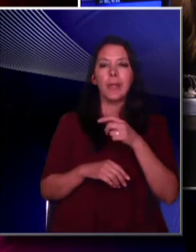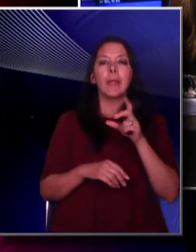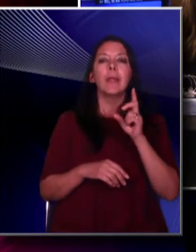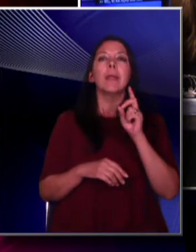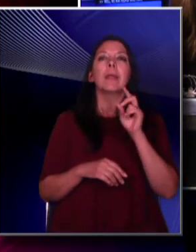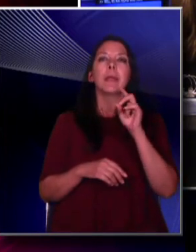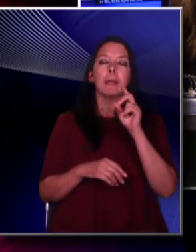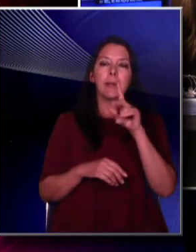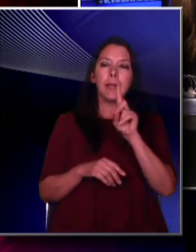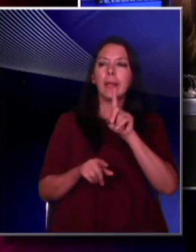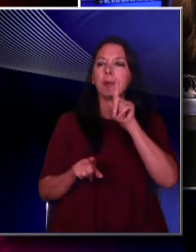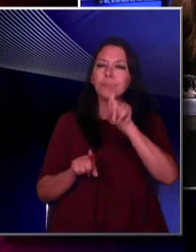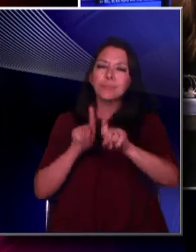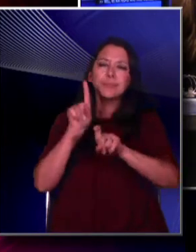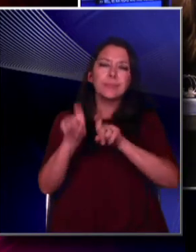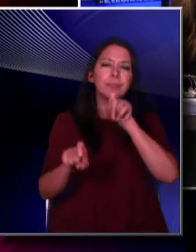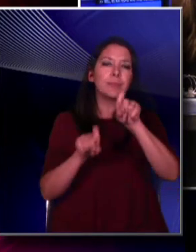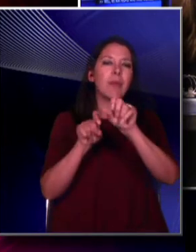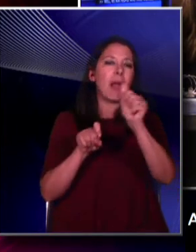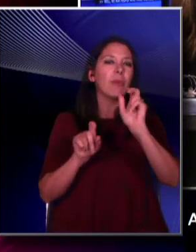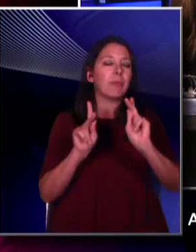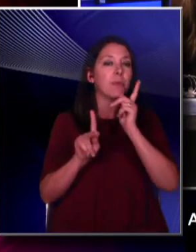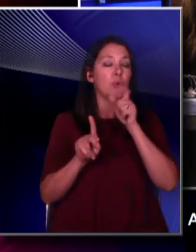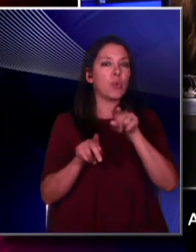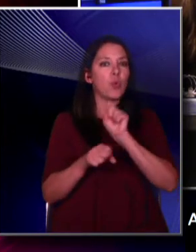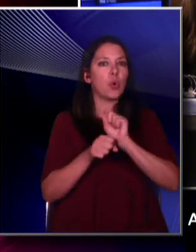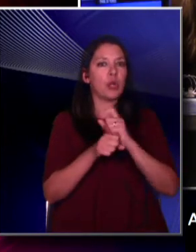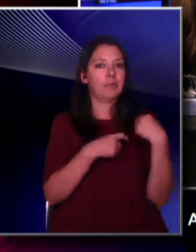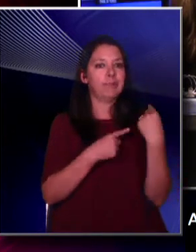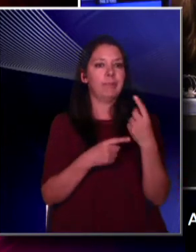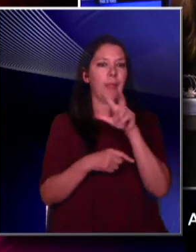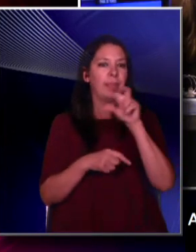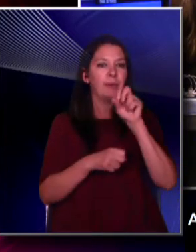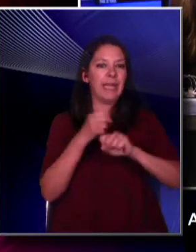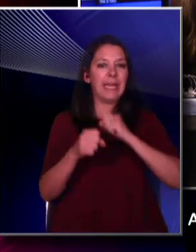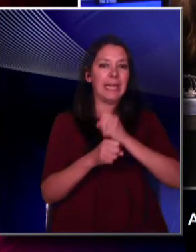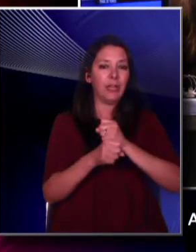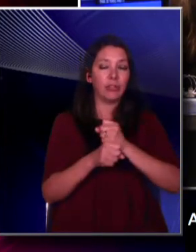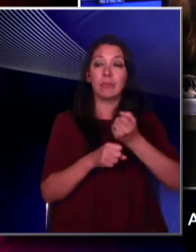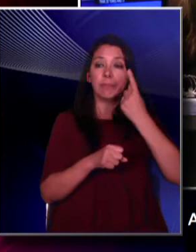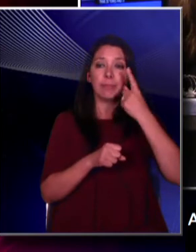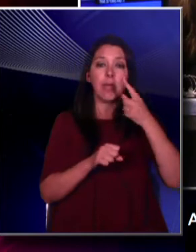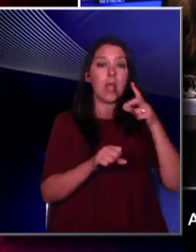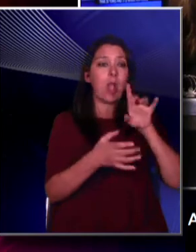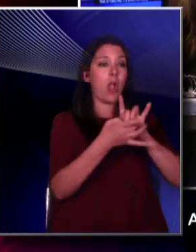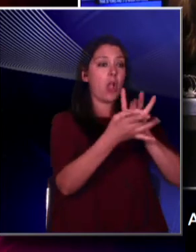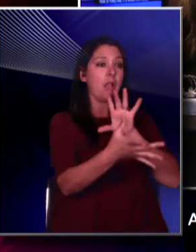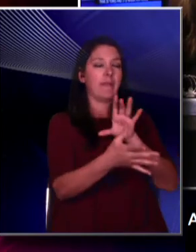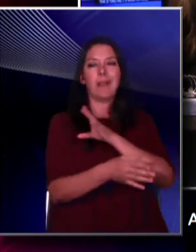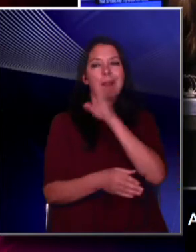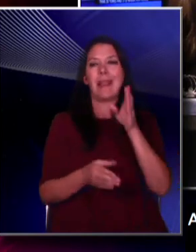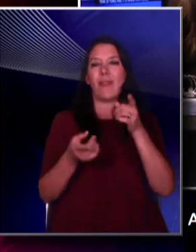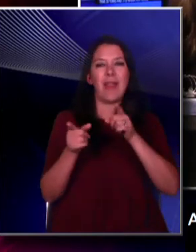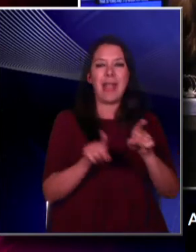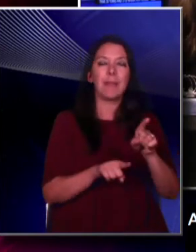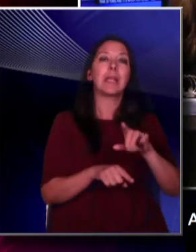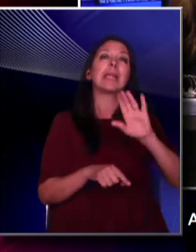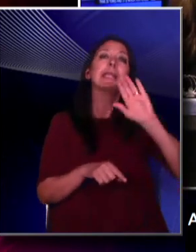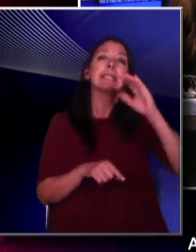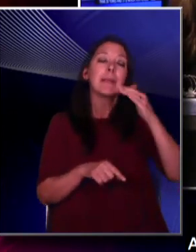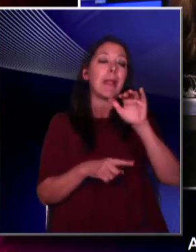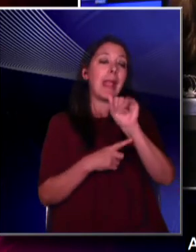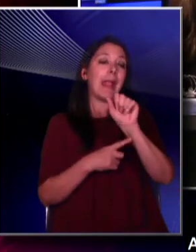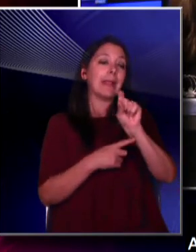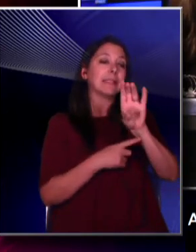in ASDB for more than 30 years, and it's never happened. ASDB apparently has